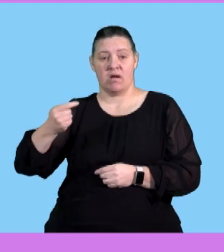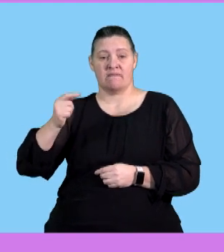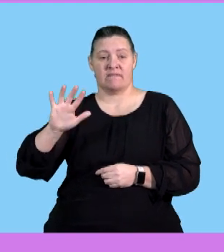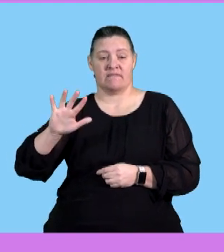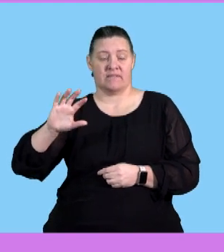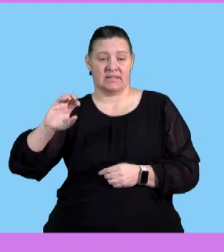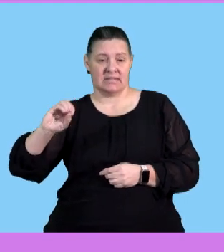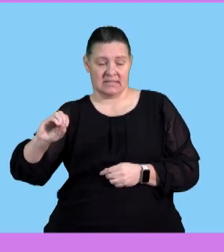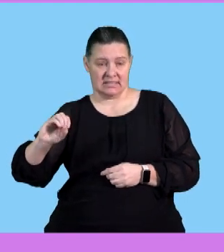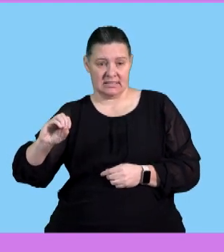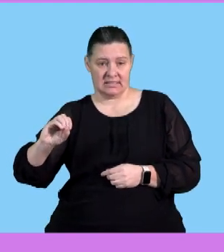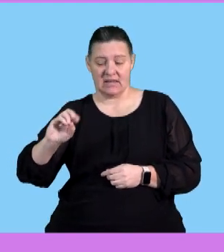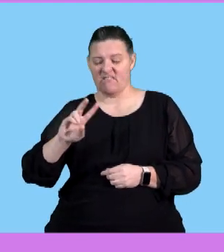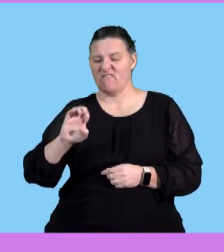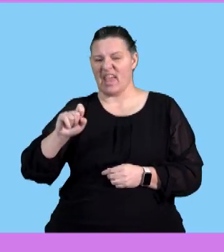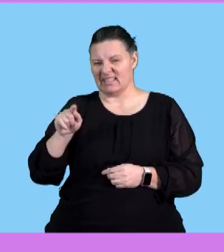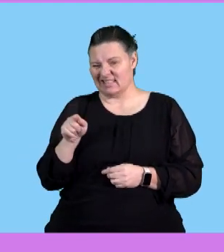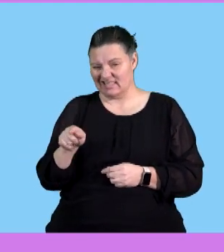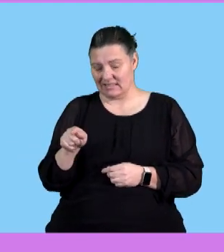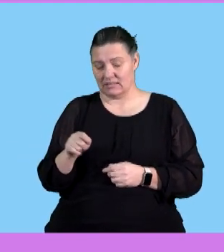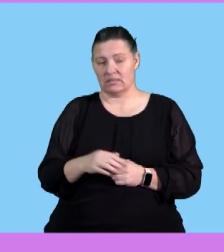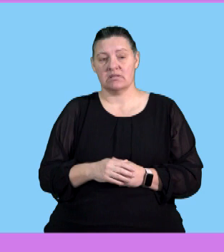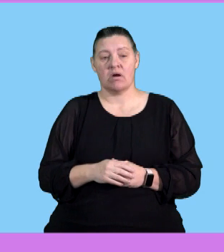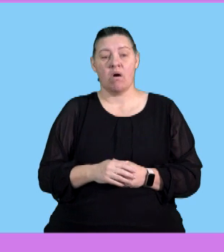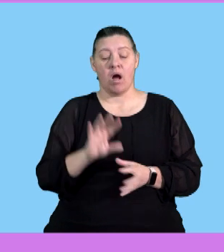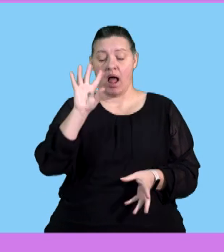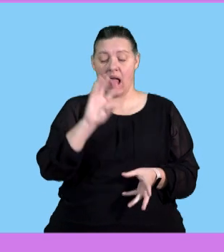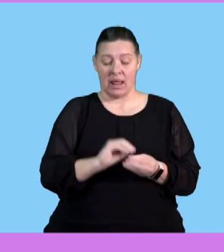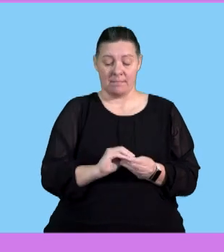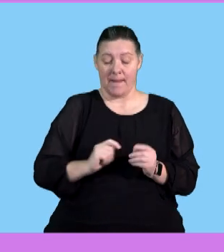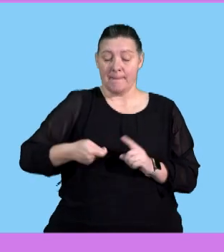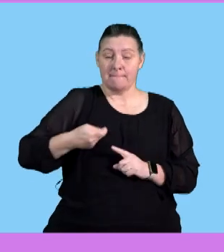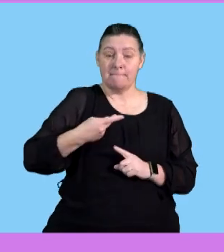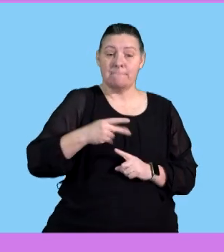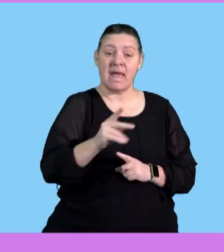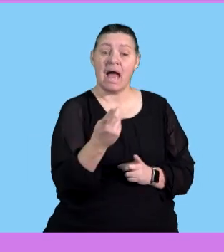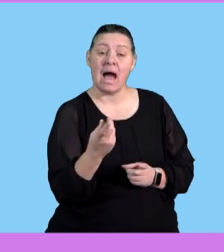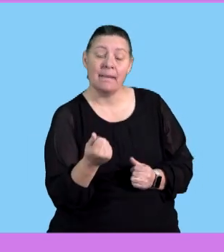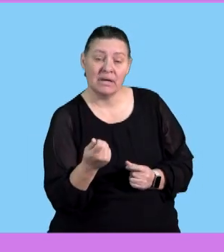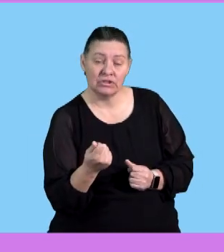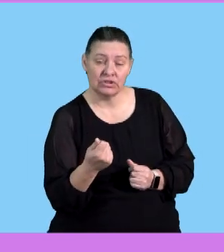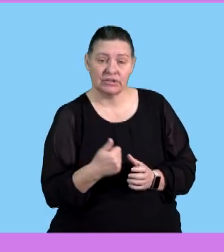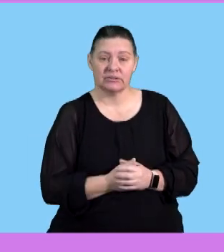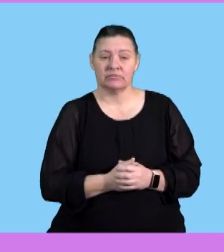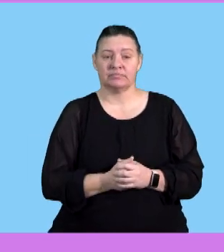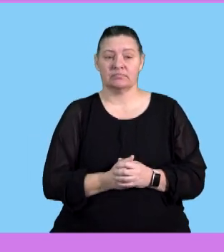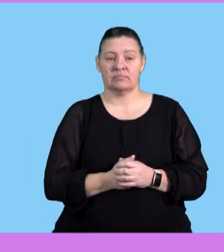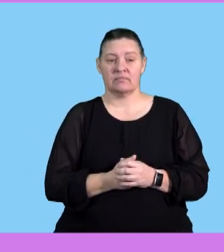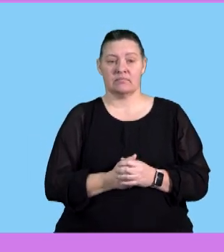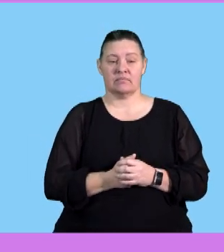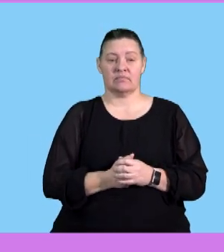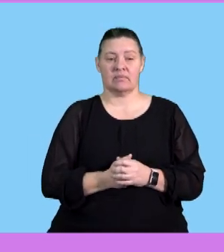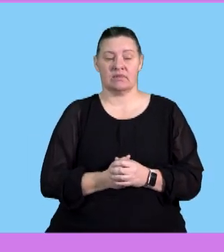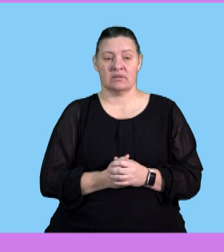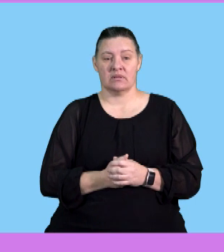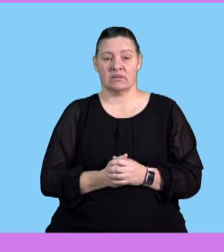is 67 Rand 50. So now, calculating the total amount to be paid, we